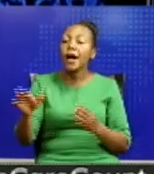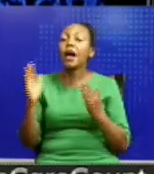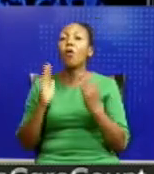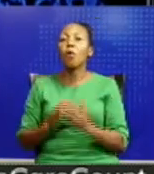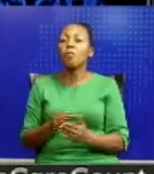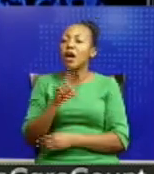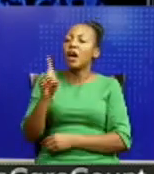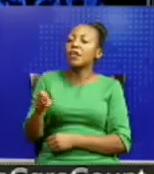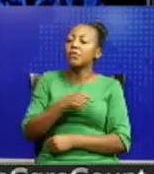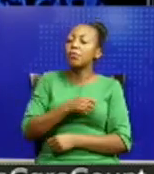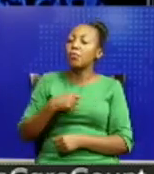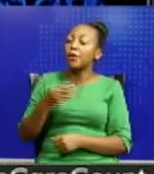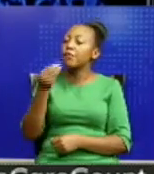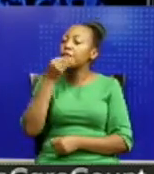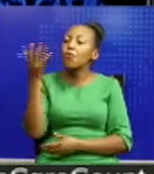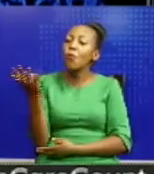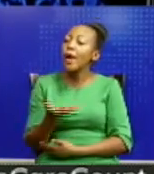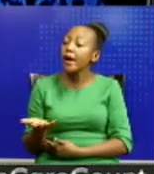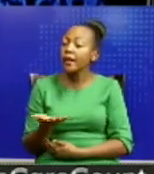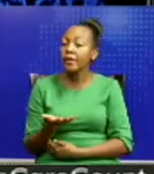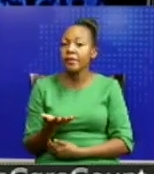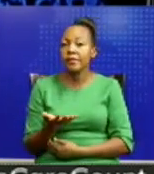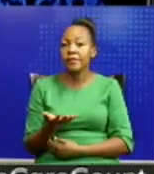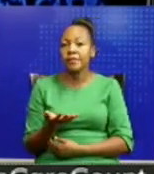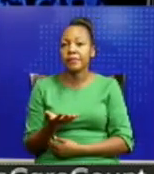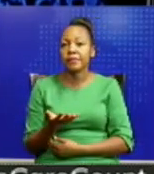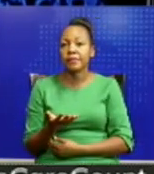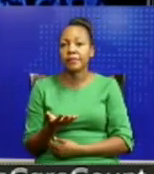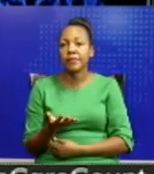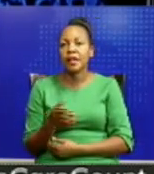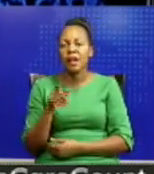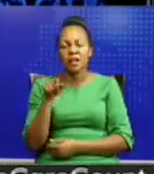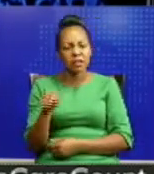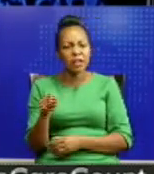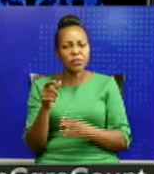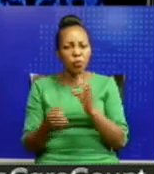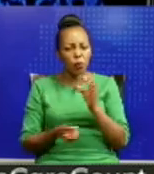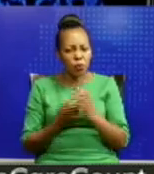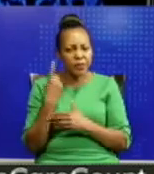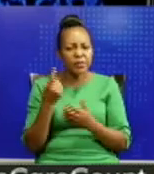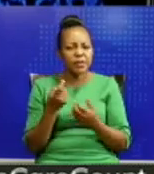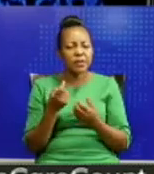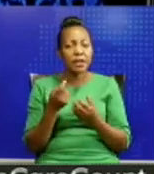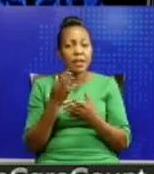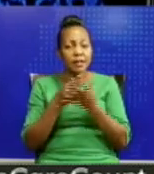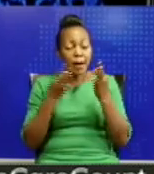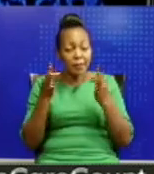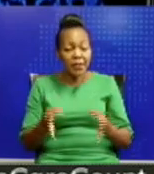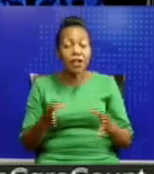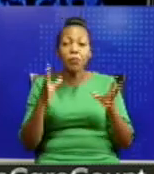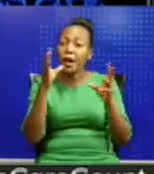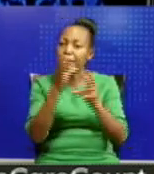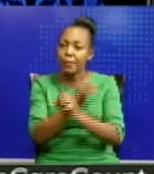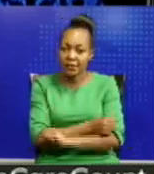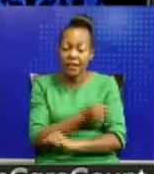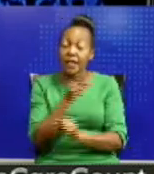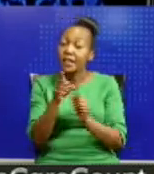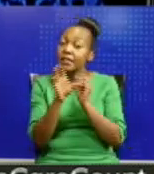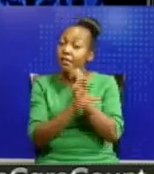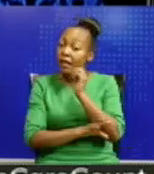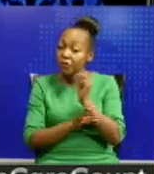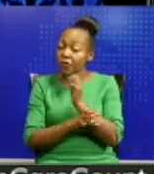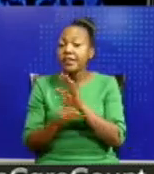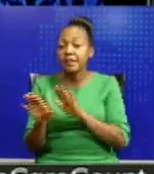back home to ask for food. And that brought out what we are missing and what we as a country